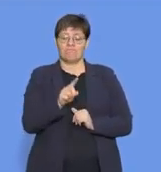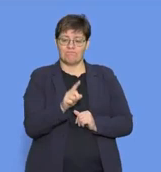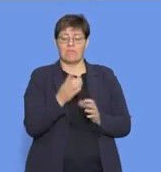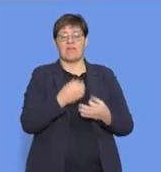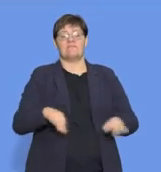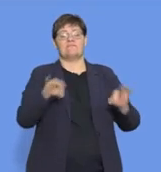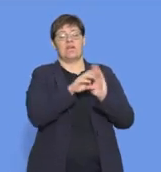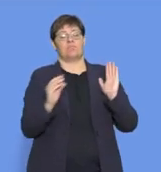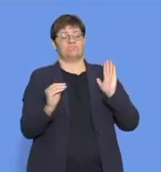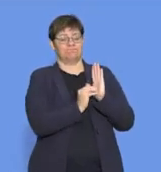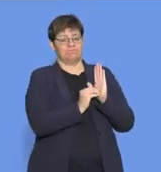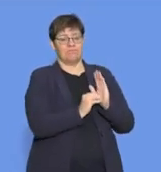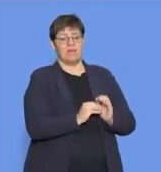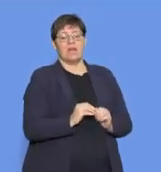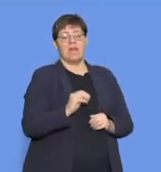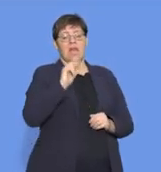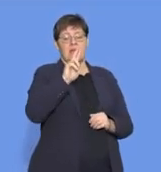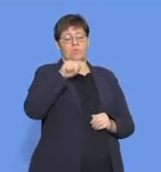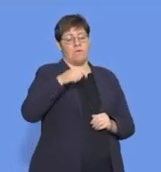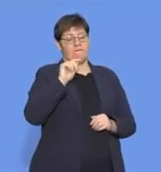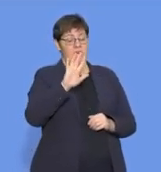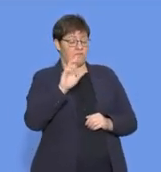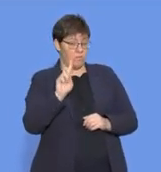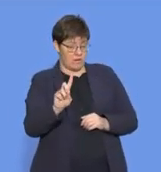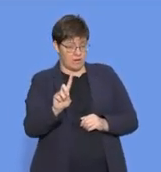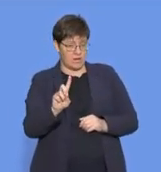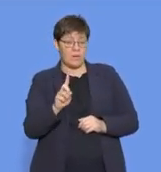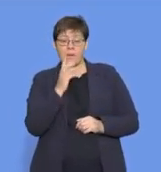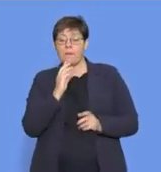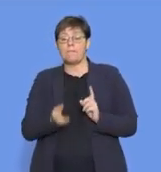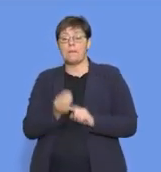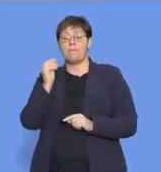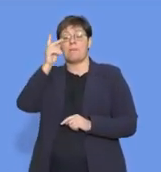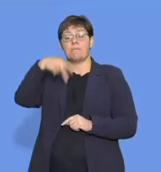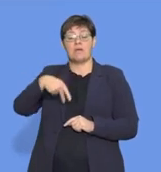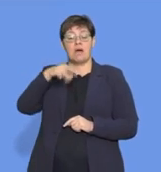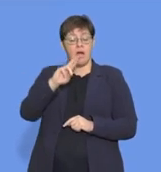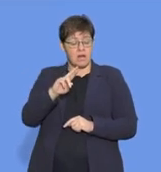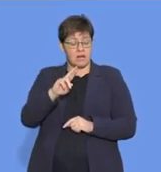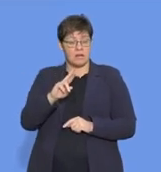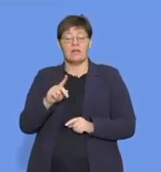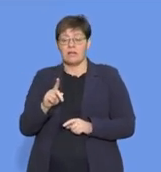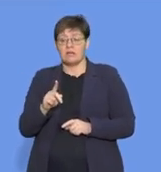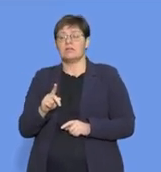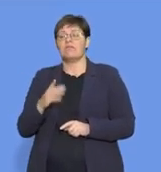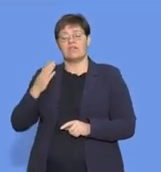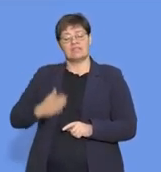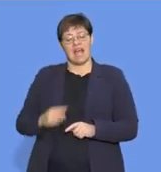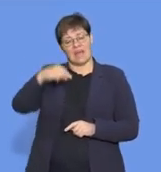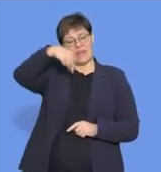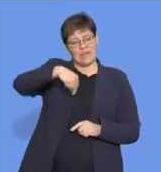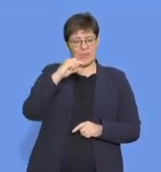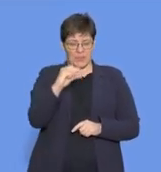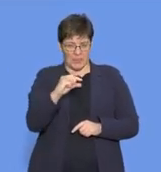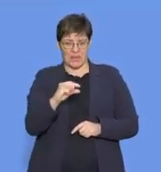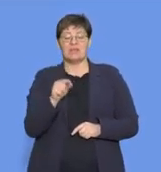And that's the value that we end up with, 8,51. And remember, they asked us to find PR, and PR was our side